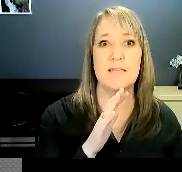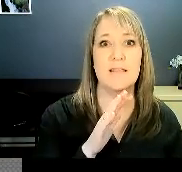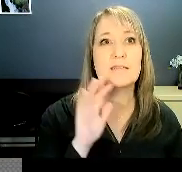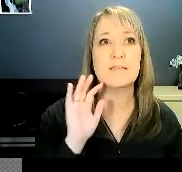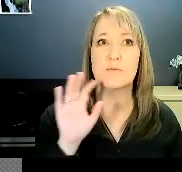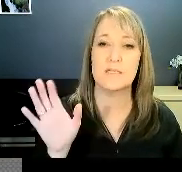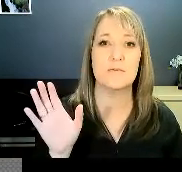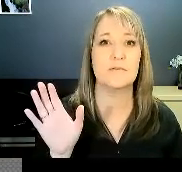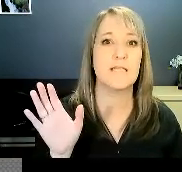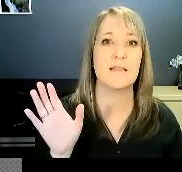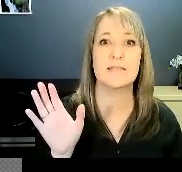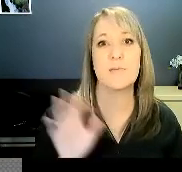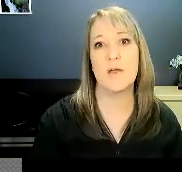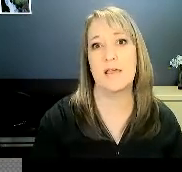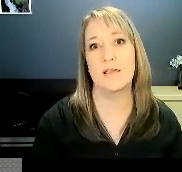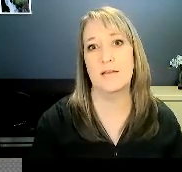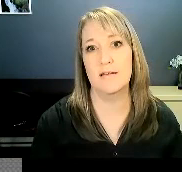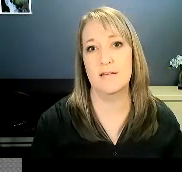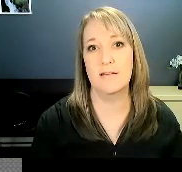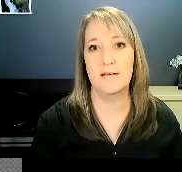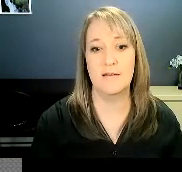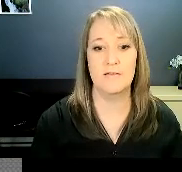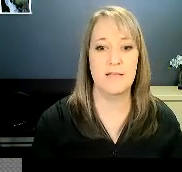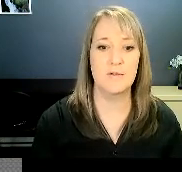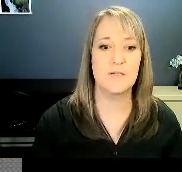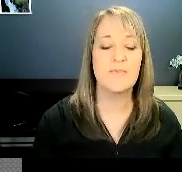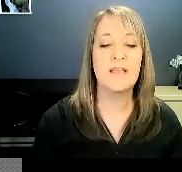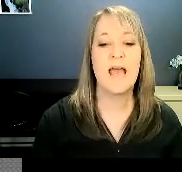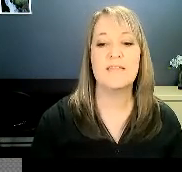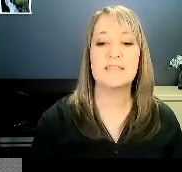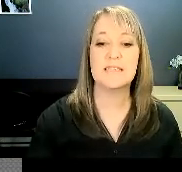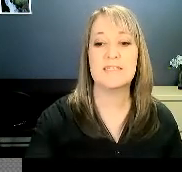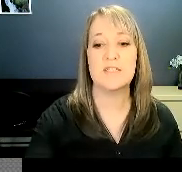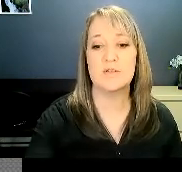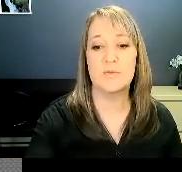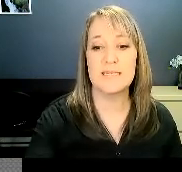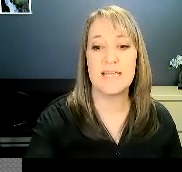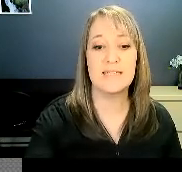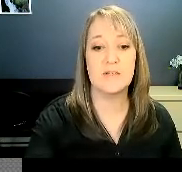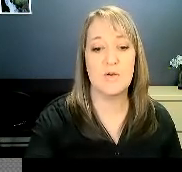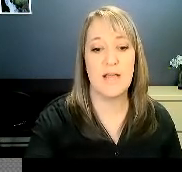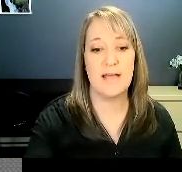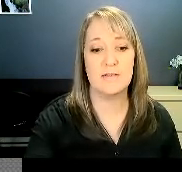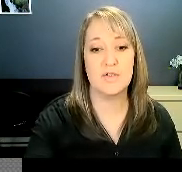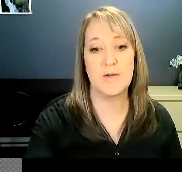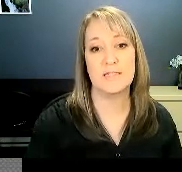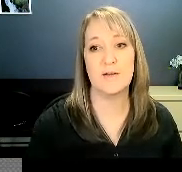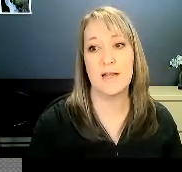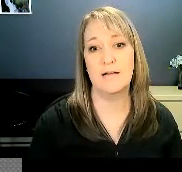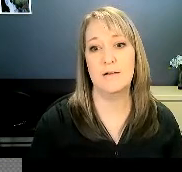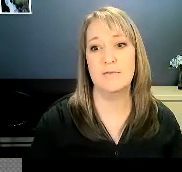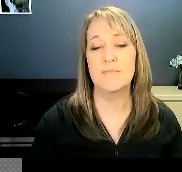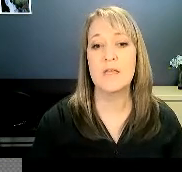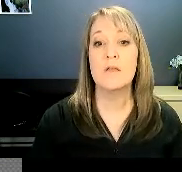how to say this, you must say it the same way in another language. And this leads to mistakes known as